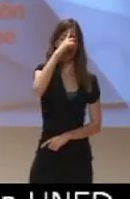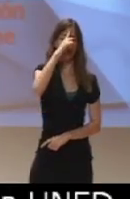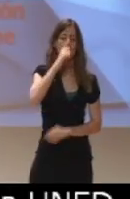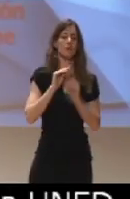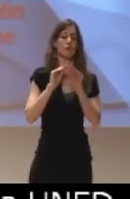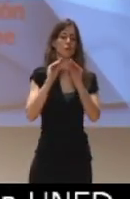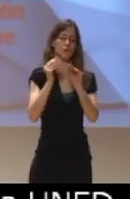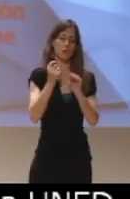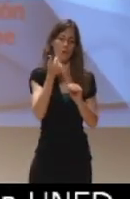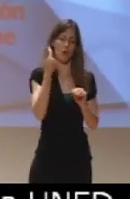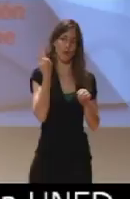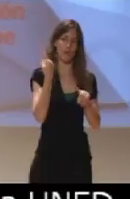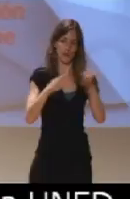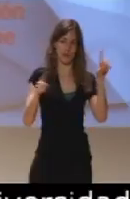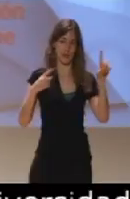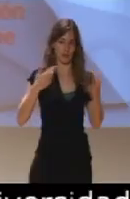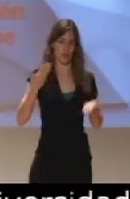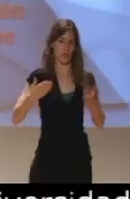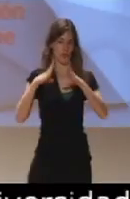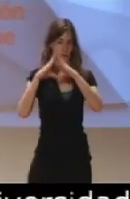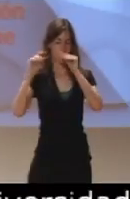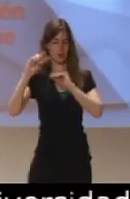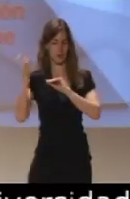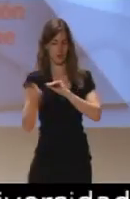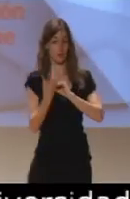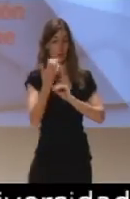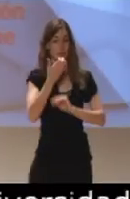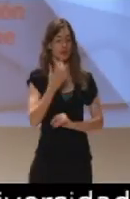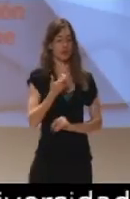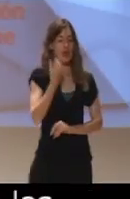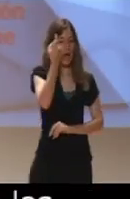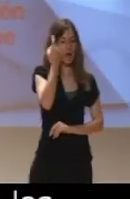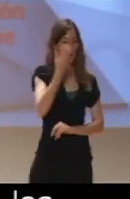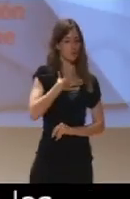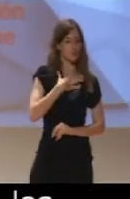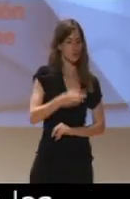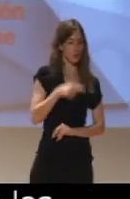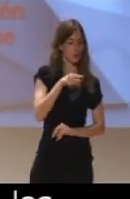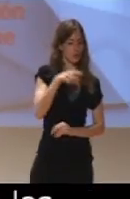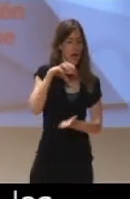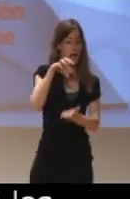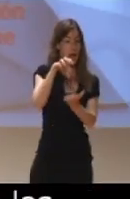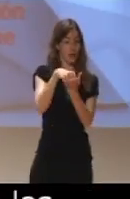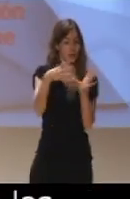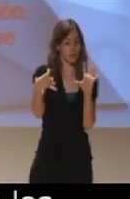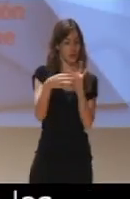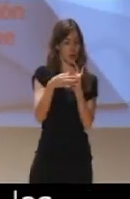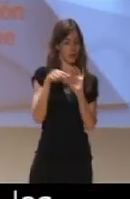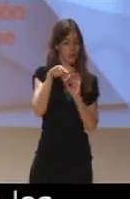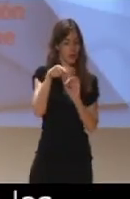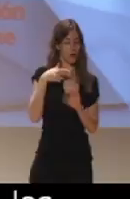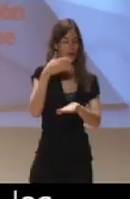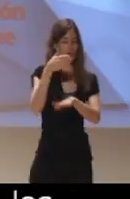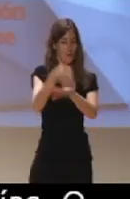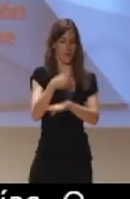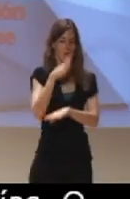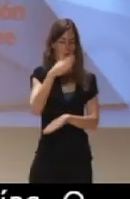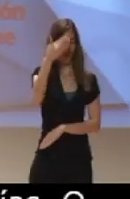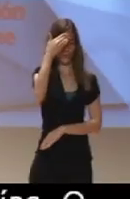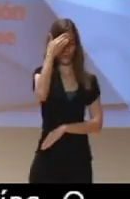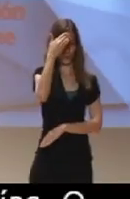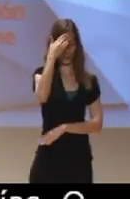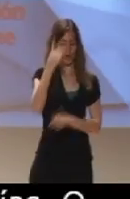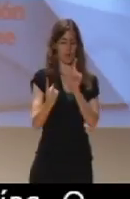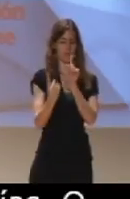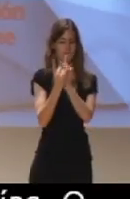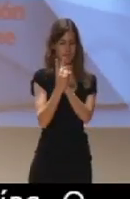UNED student is a bit different from other universities. The students who can go to the associated centers for tutorials,